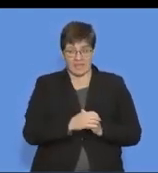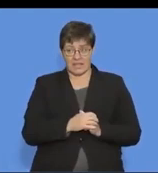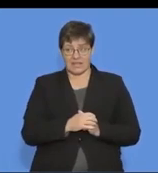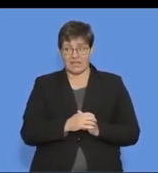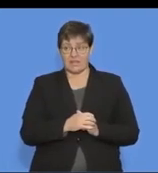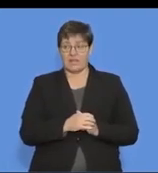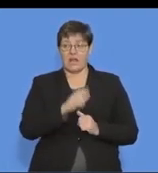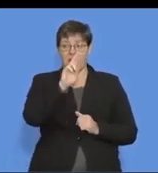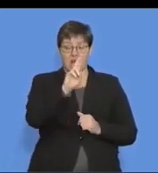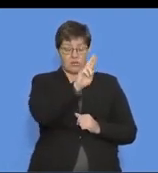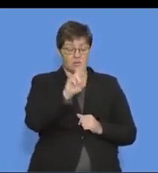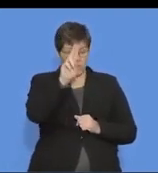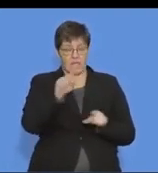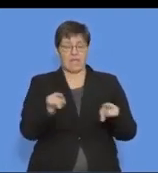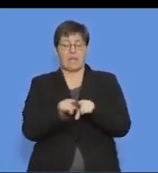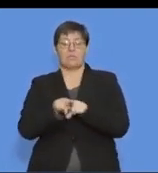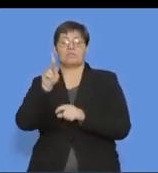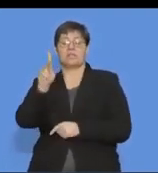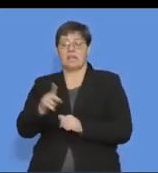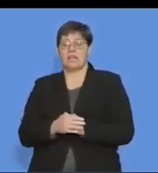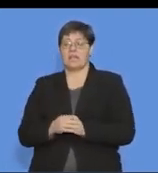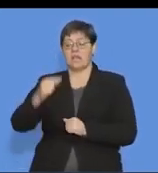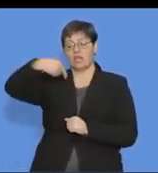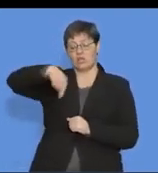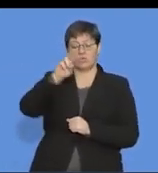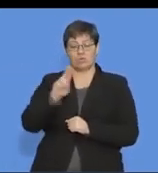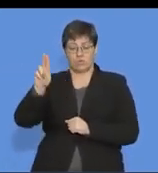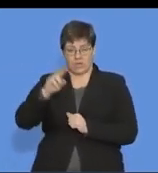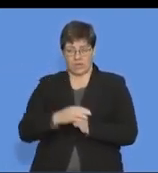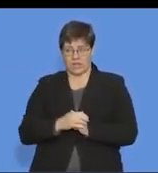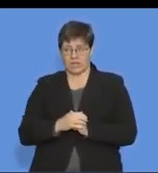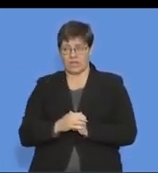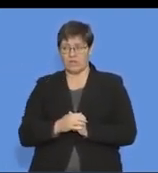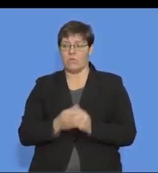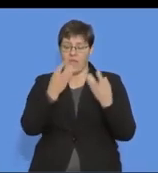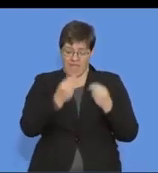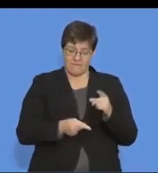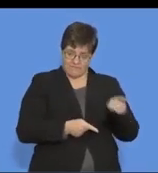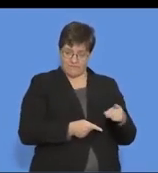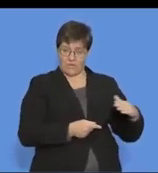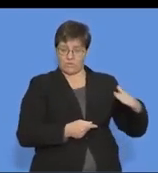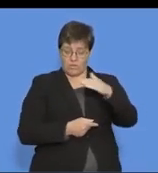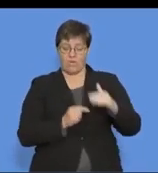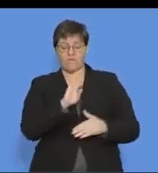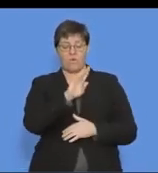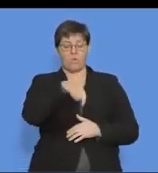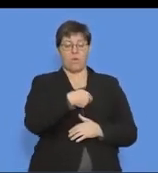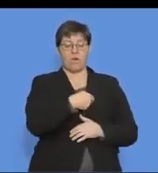electrostatic R squared is equals to K Q squared. Okay, now we have this